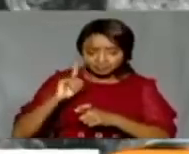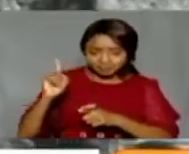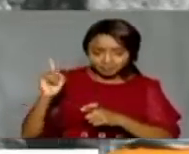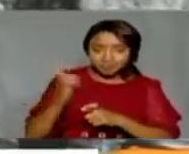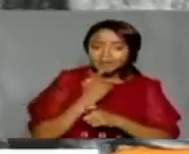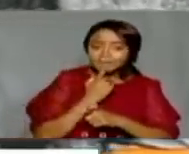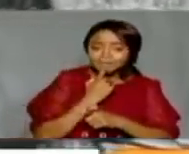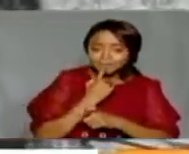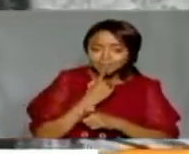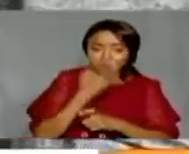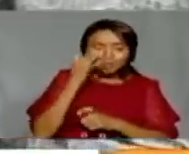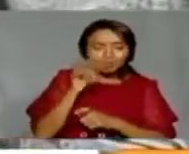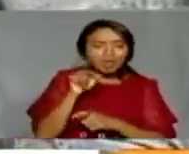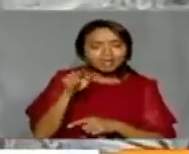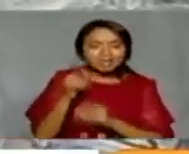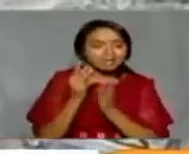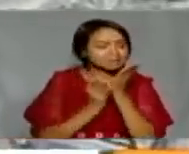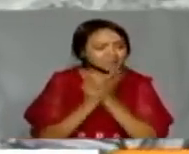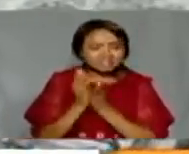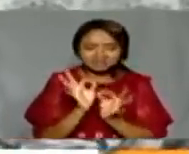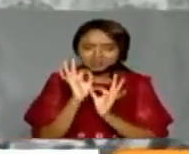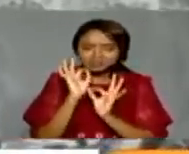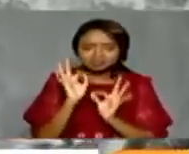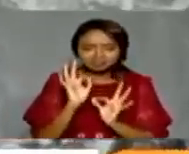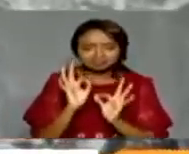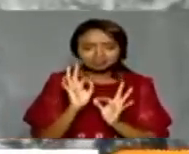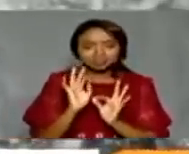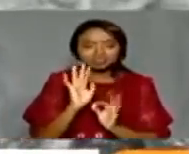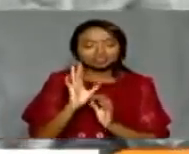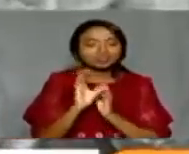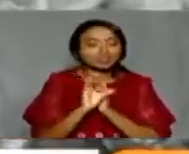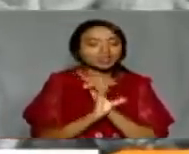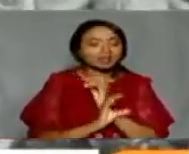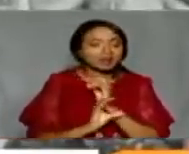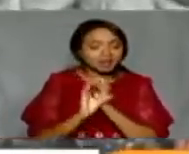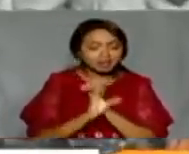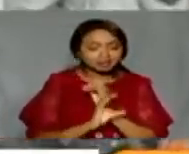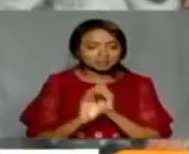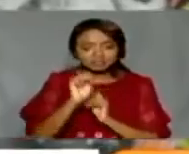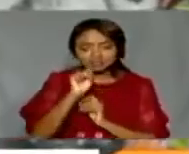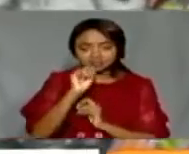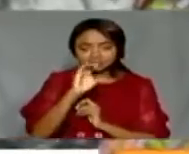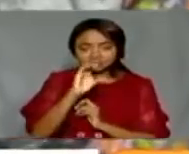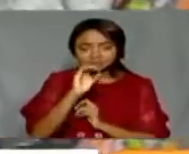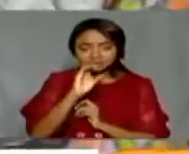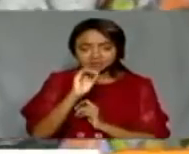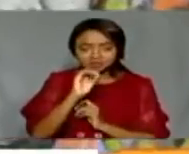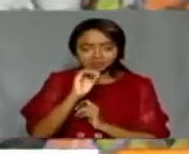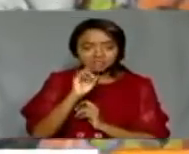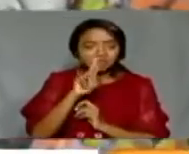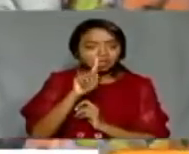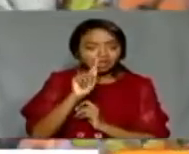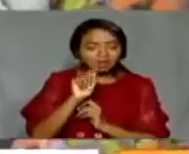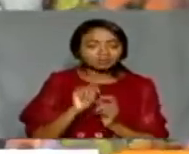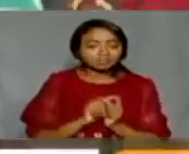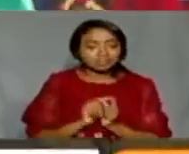Daniel Moi, for his distinguished services to the Scout movement. All this after he was feted by President Jomo Kenyatta in